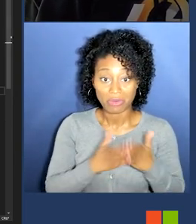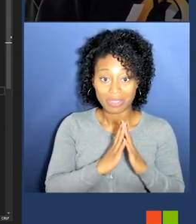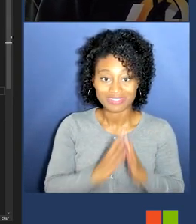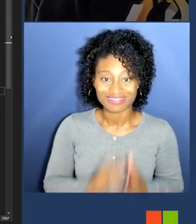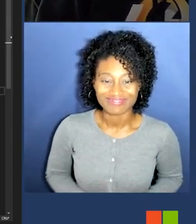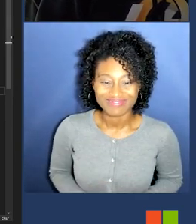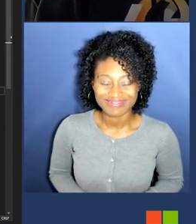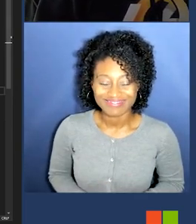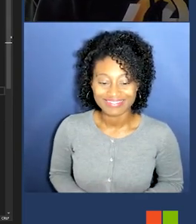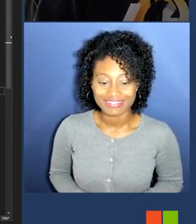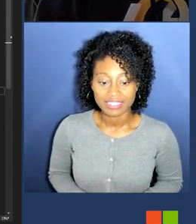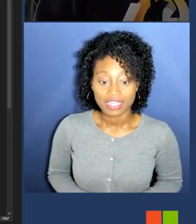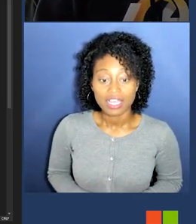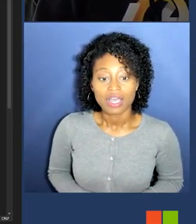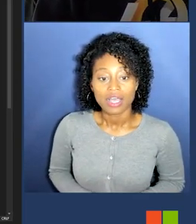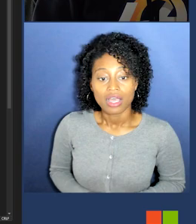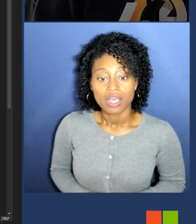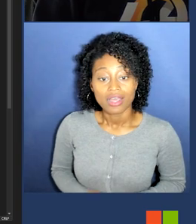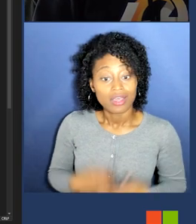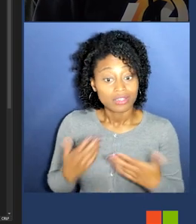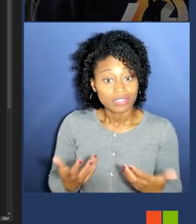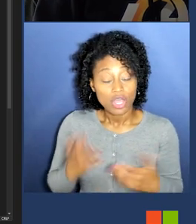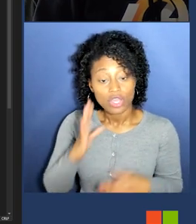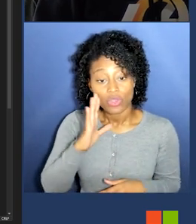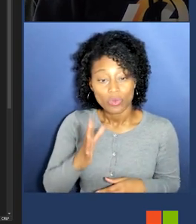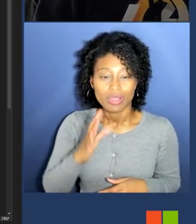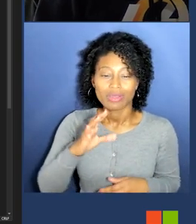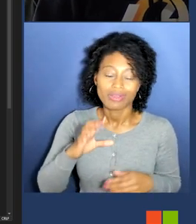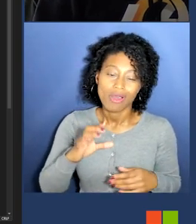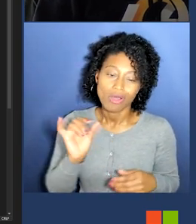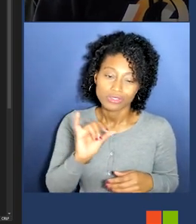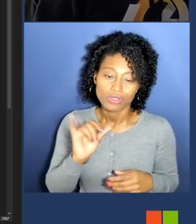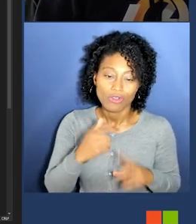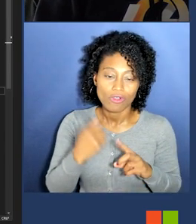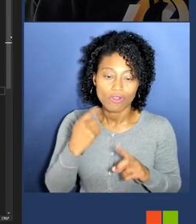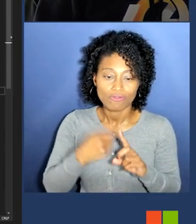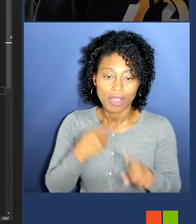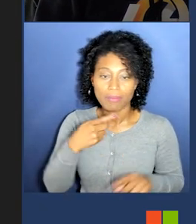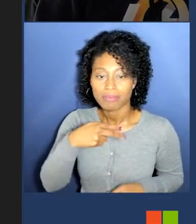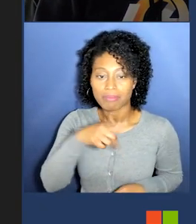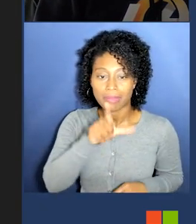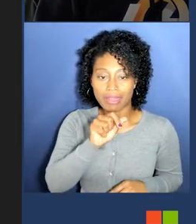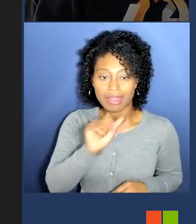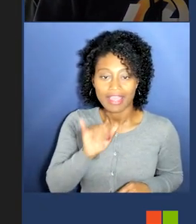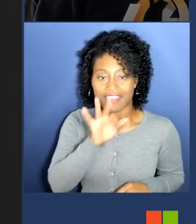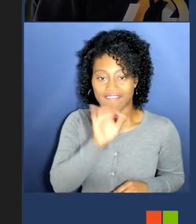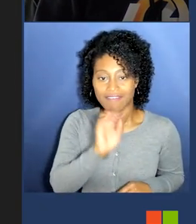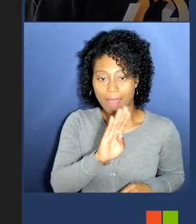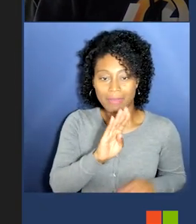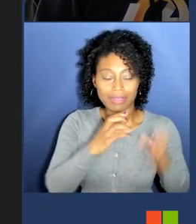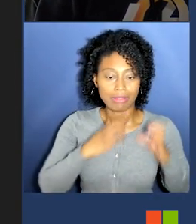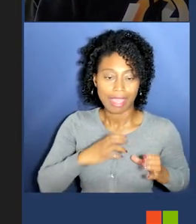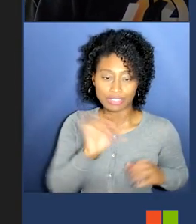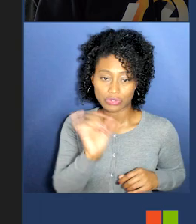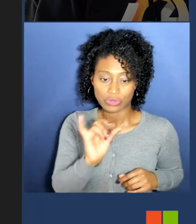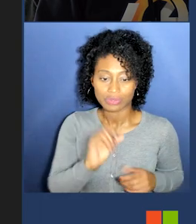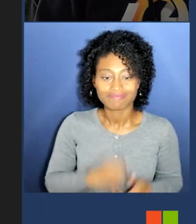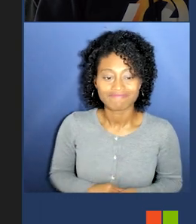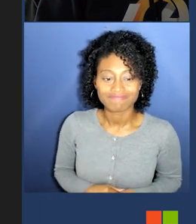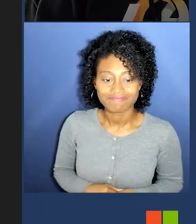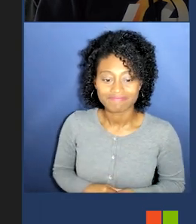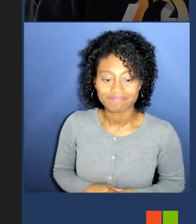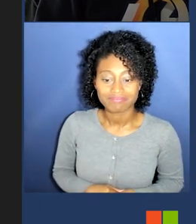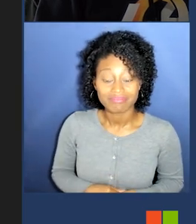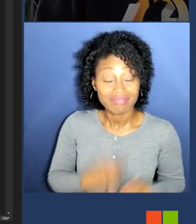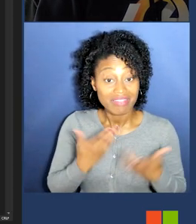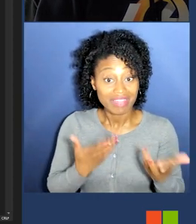And the calling client in our example will be the PlayFab client mock. So this essentially simulates a mobile